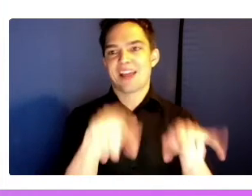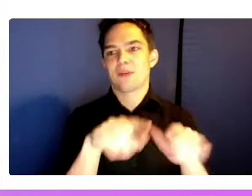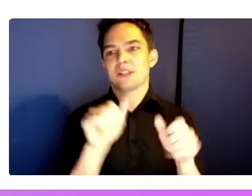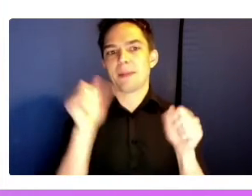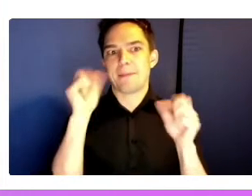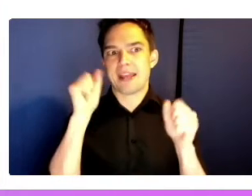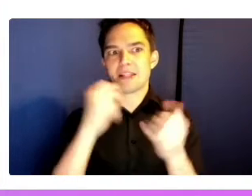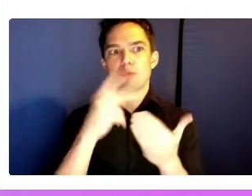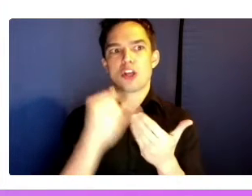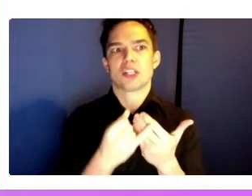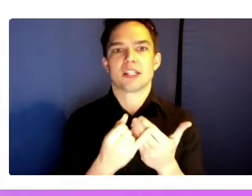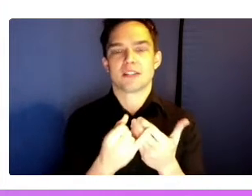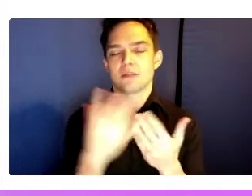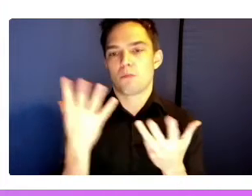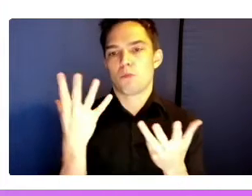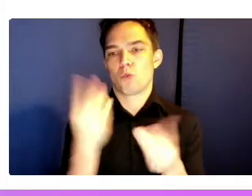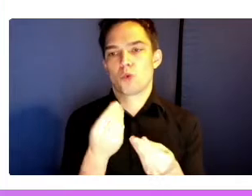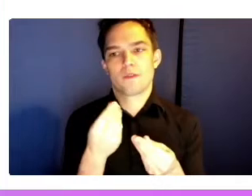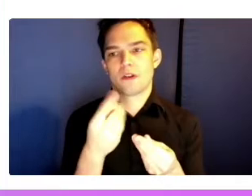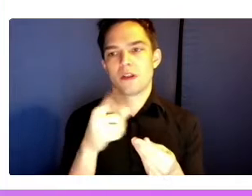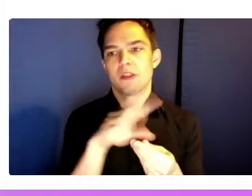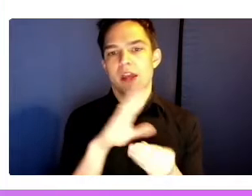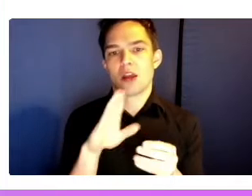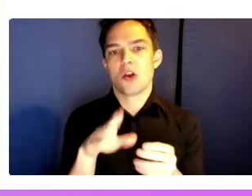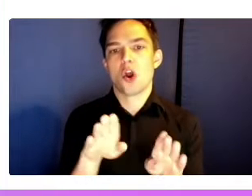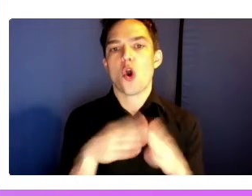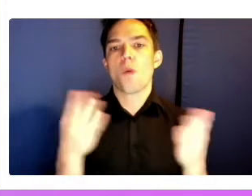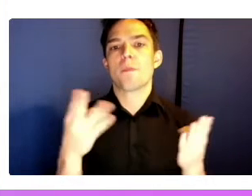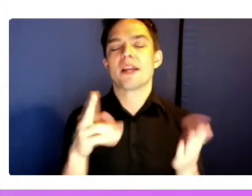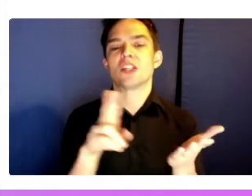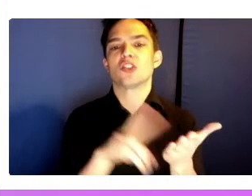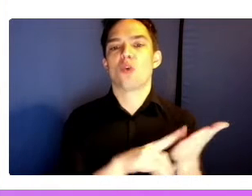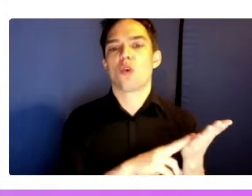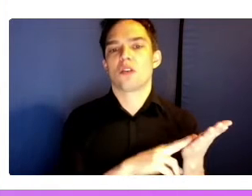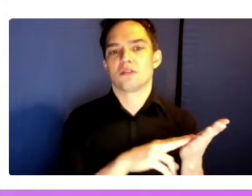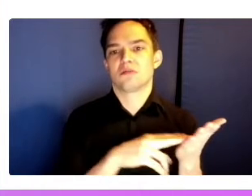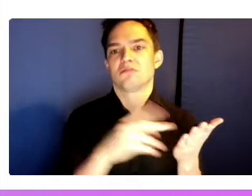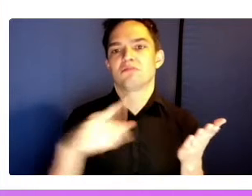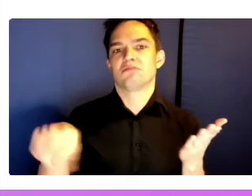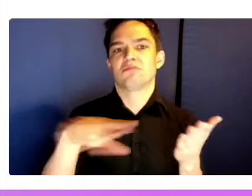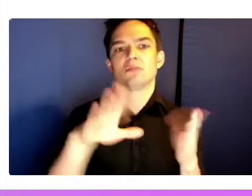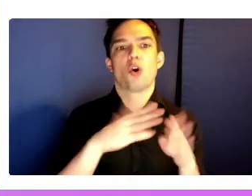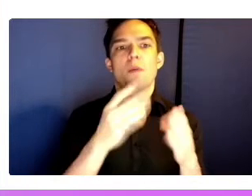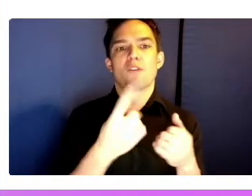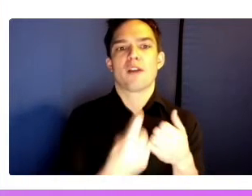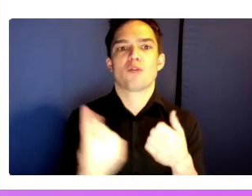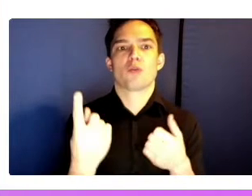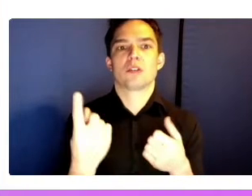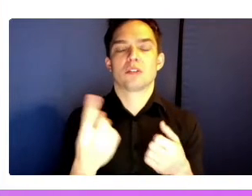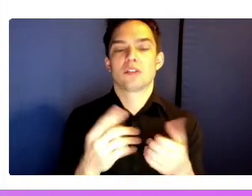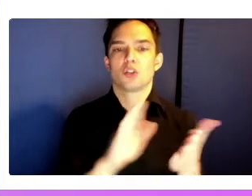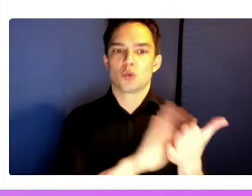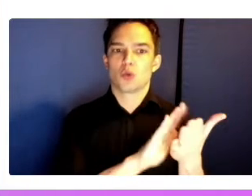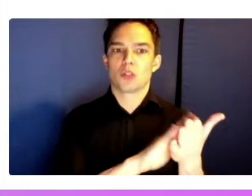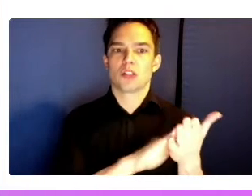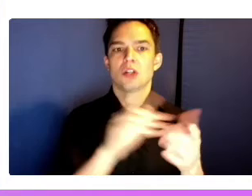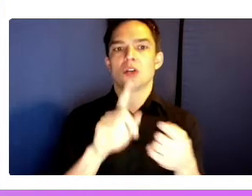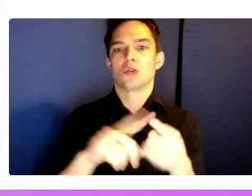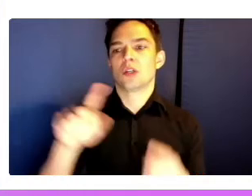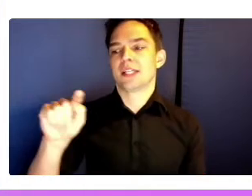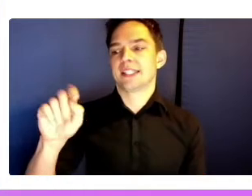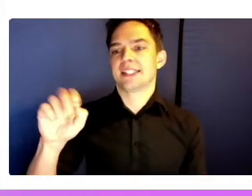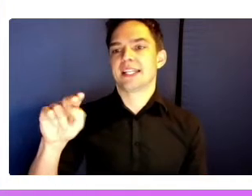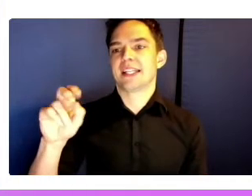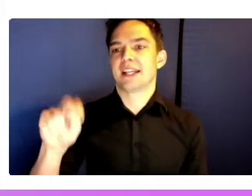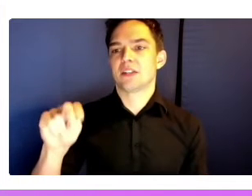project. I think it's beautiful that they open sourced it and made it open for everybody. Kudos to Tenon for doing an amazing